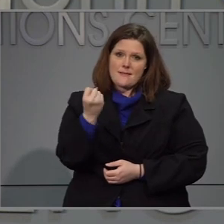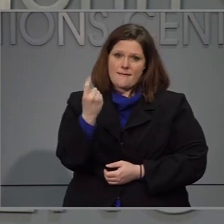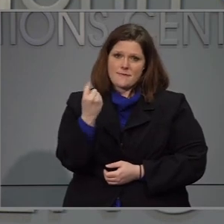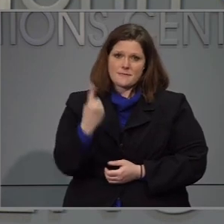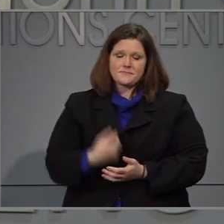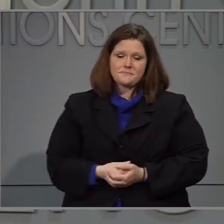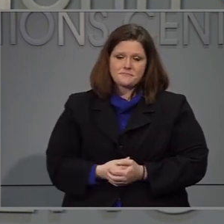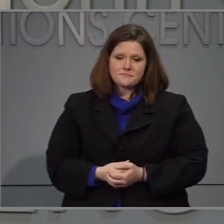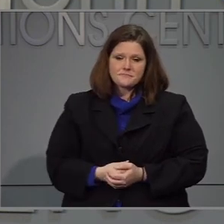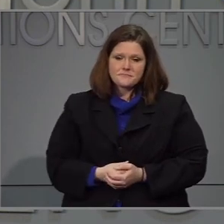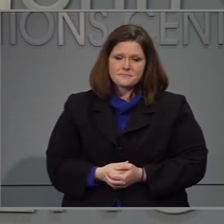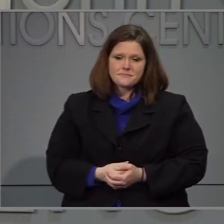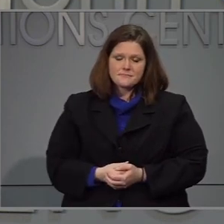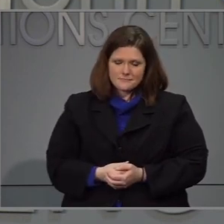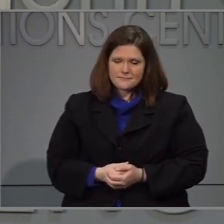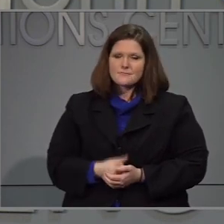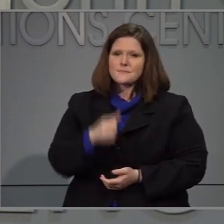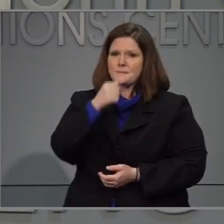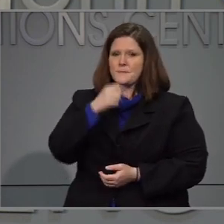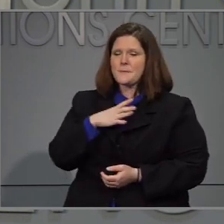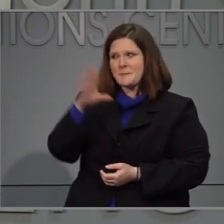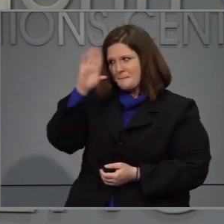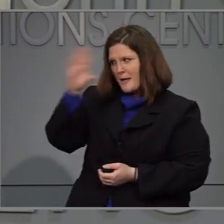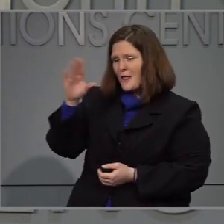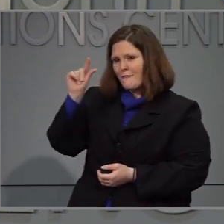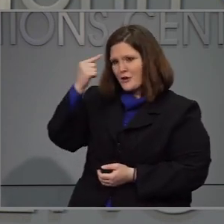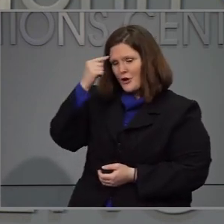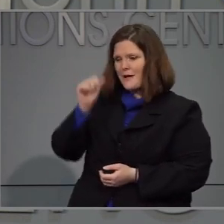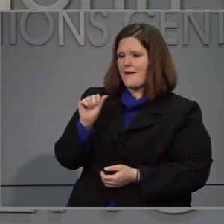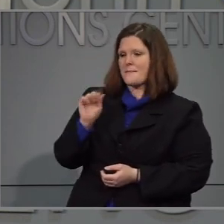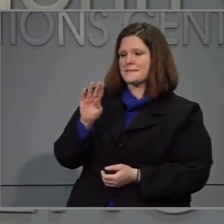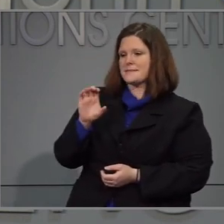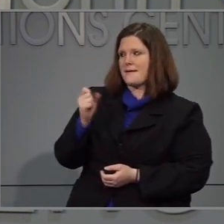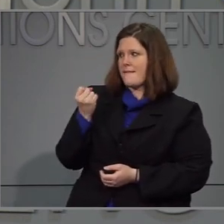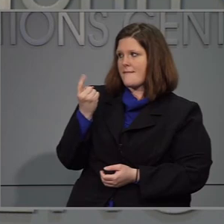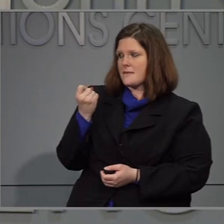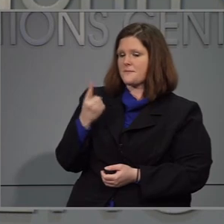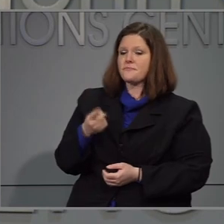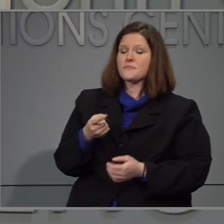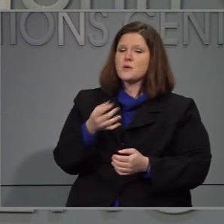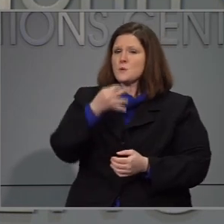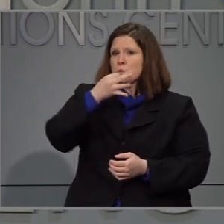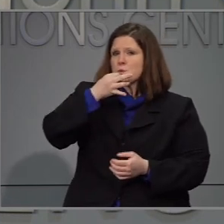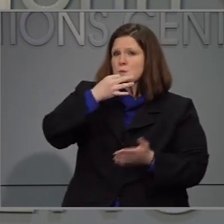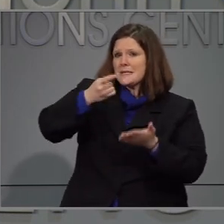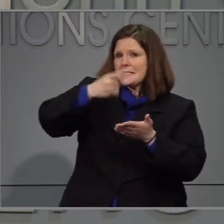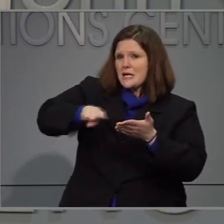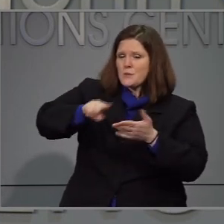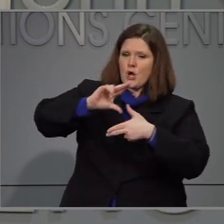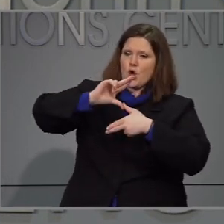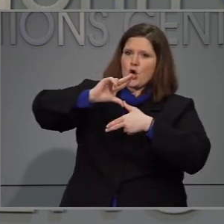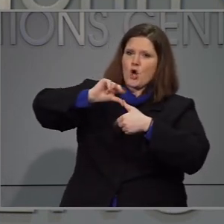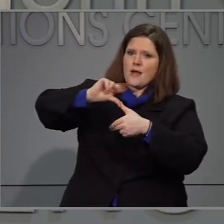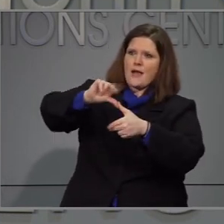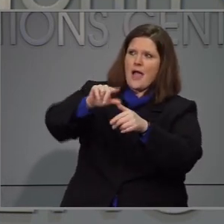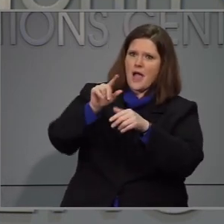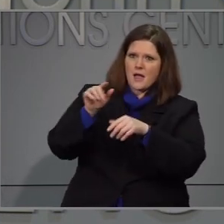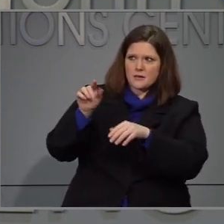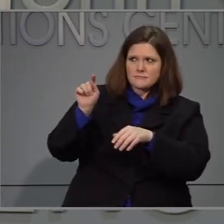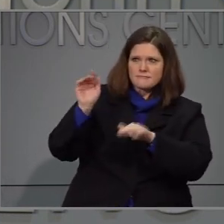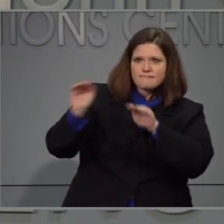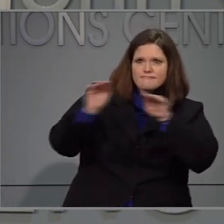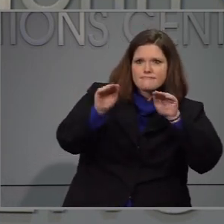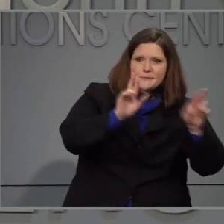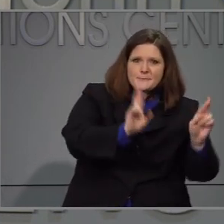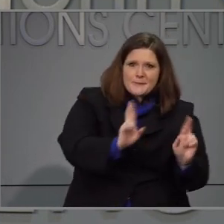Hi, Governor. It's Andrea Blanford with ABC 11. With Hurricane Preparedness Week coming up next week, what kind of thought has already been